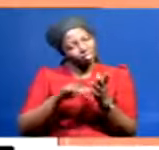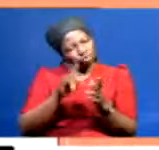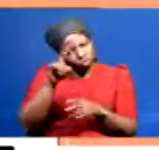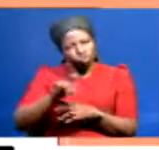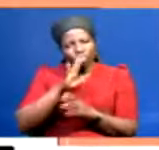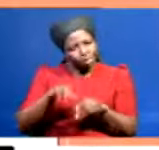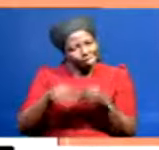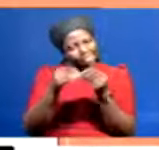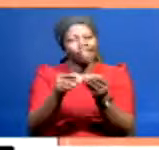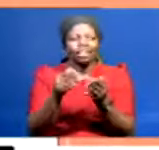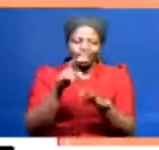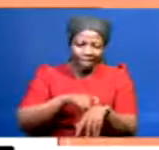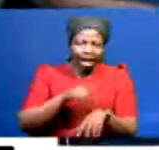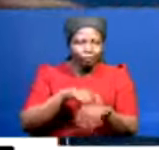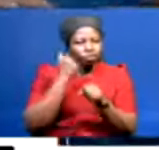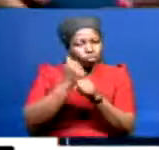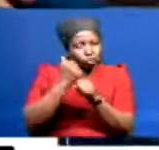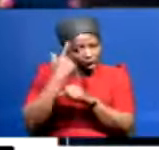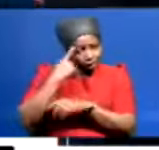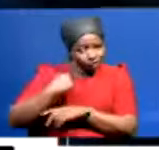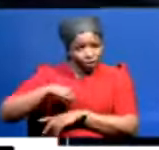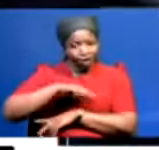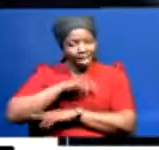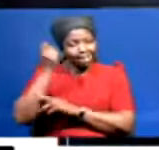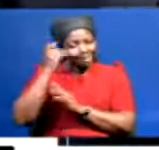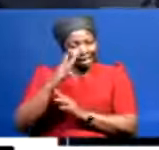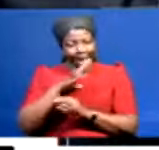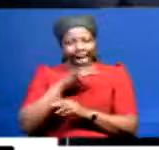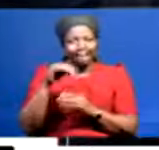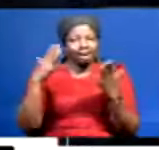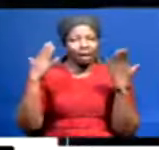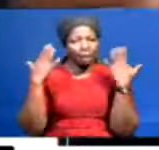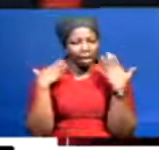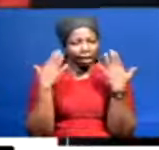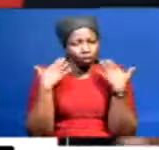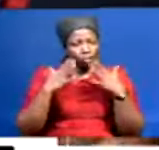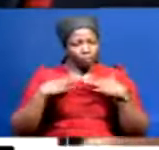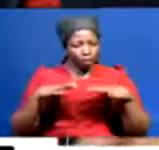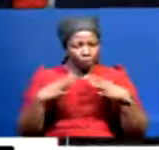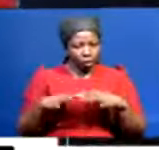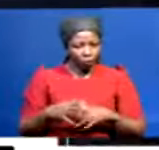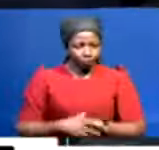kazi, tukiwa wa Kenya na tukiwa wa Meru. For Legends Edition, I'm Ben Troy Njue.